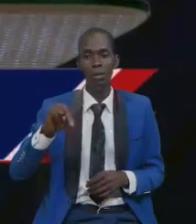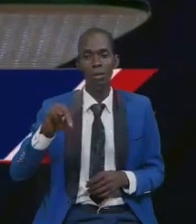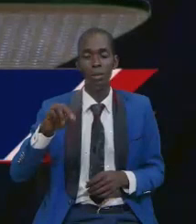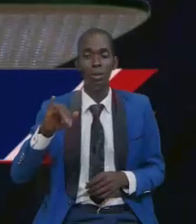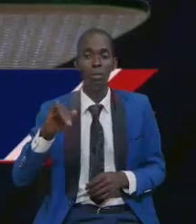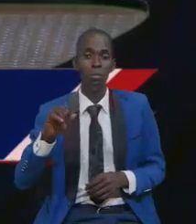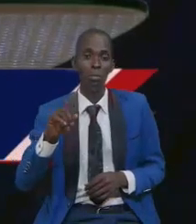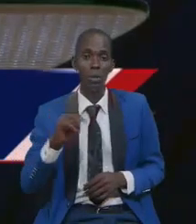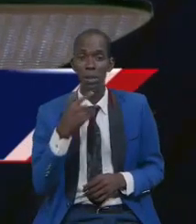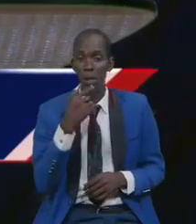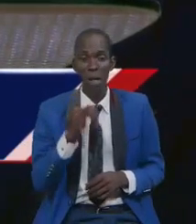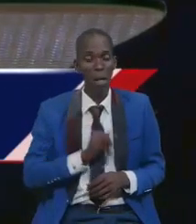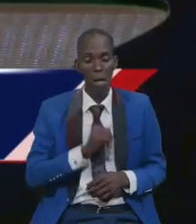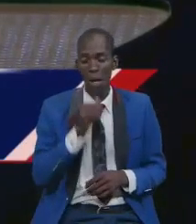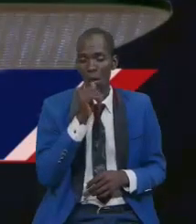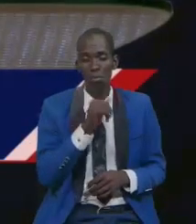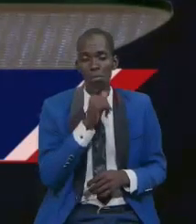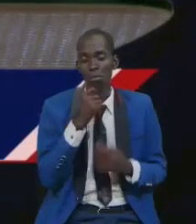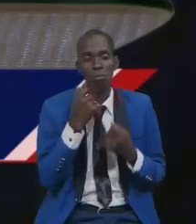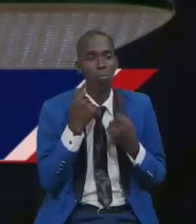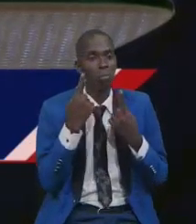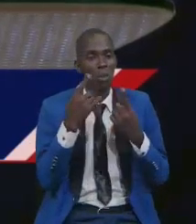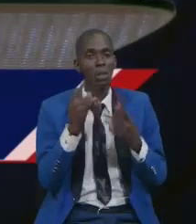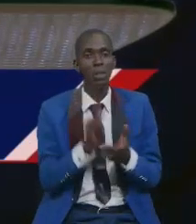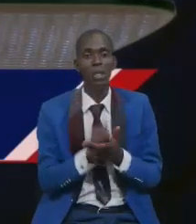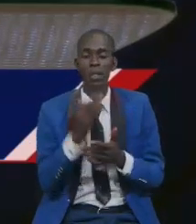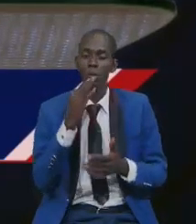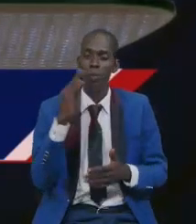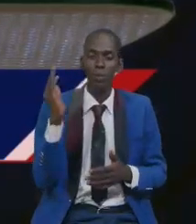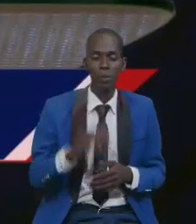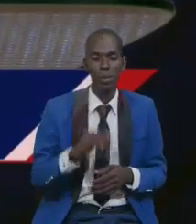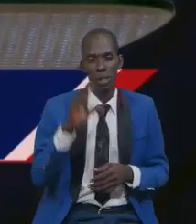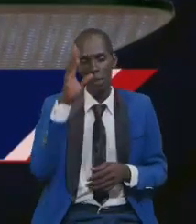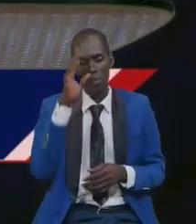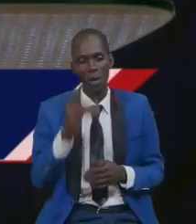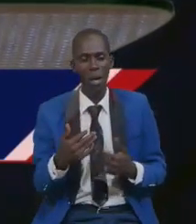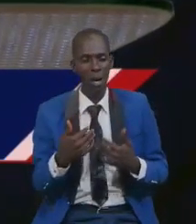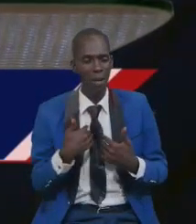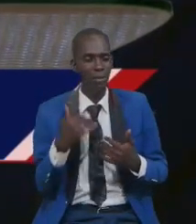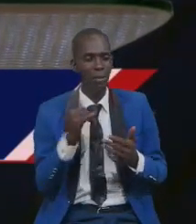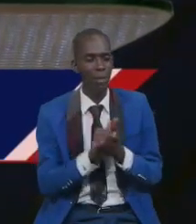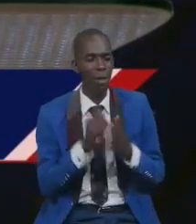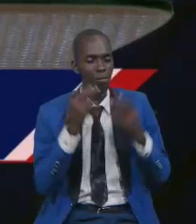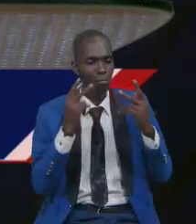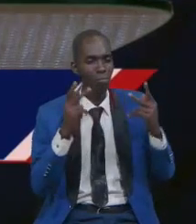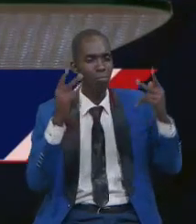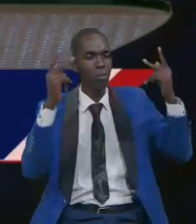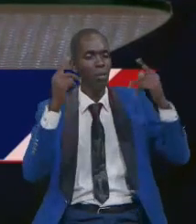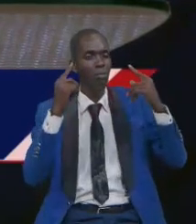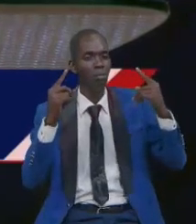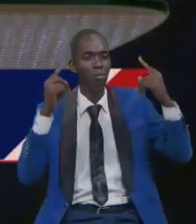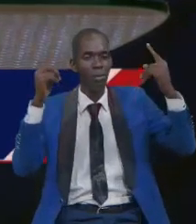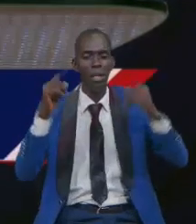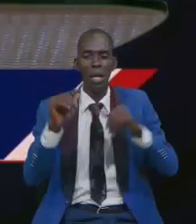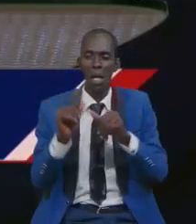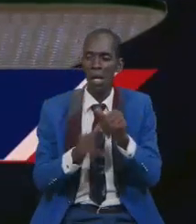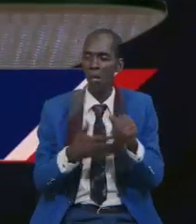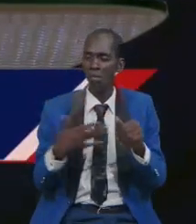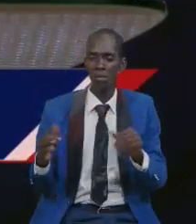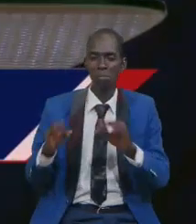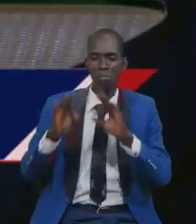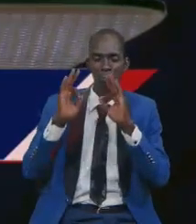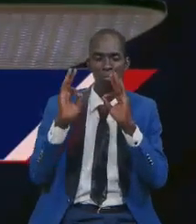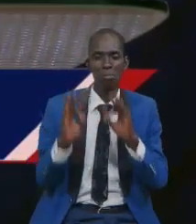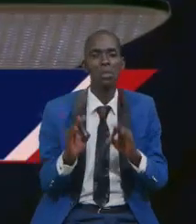I'm not surprised. That wicked man having all that prosperity, all that pomp and everything. I've seen